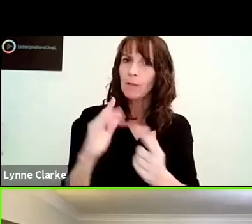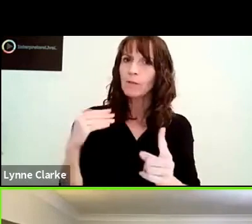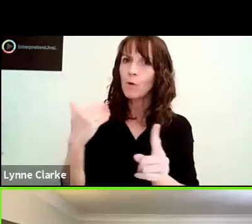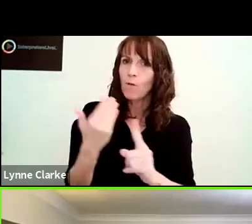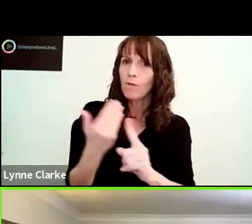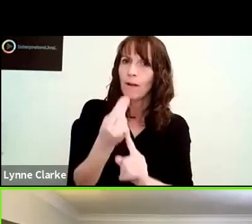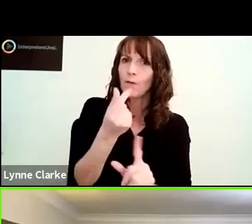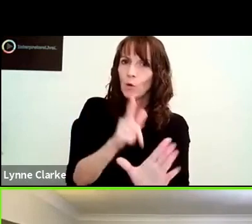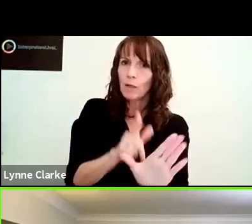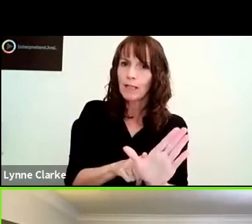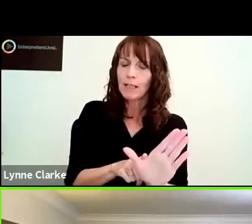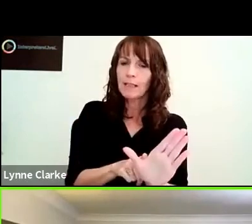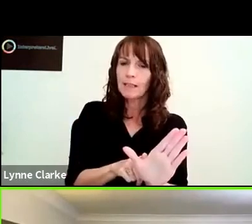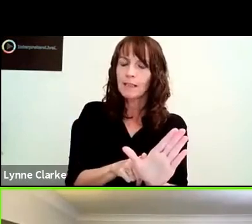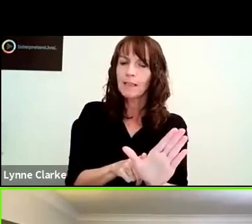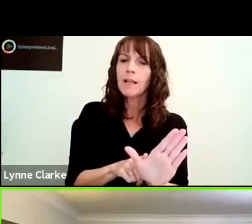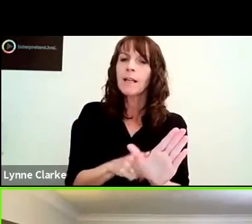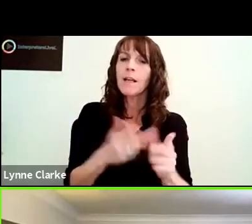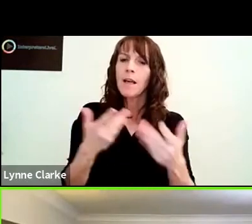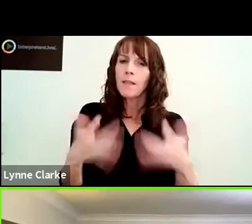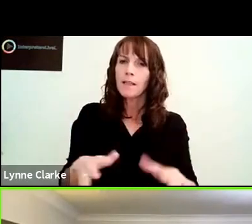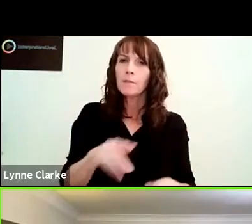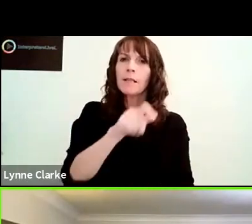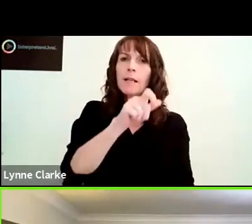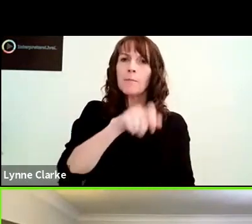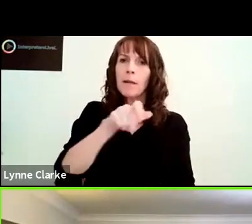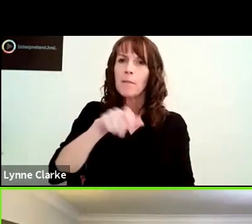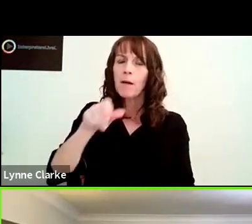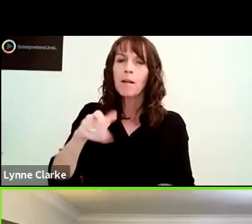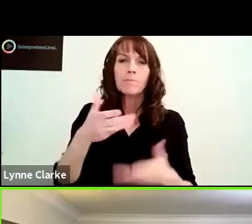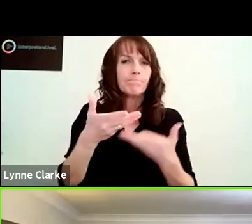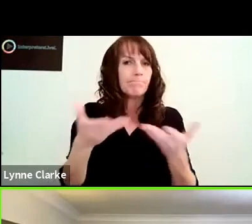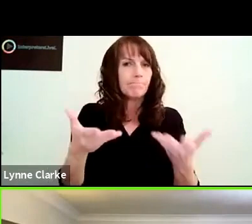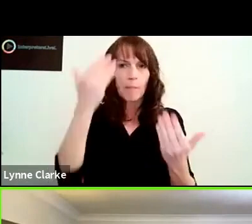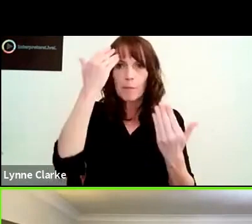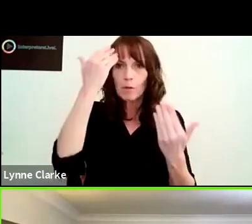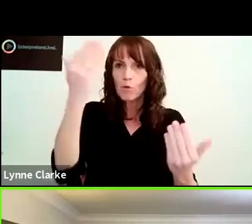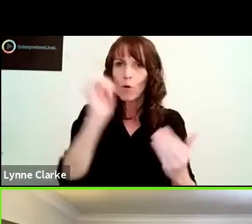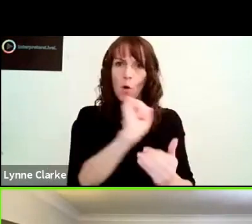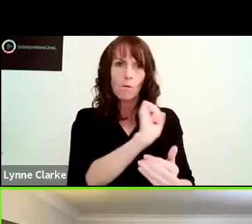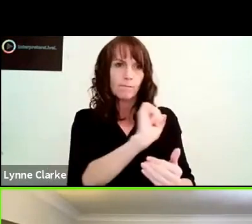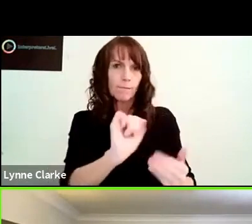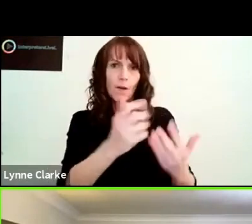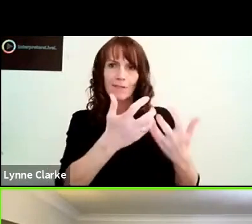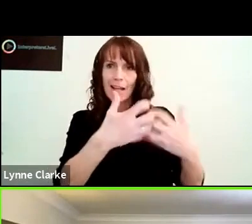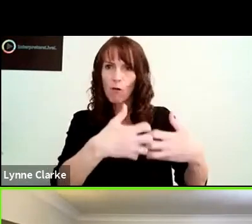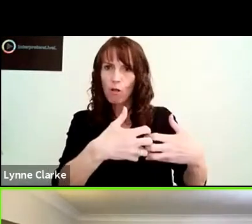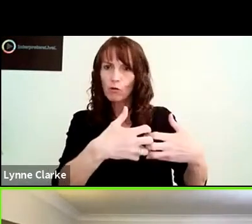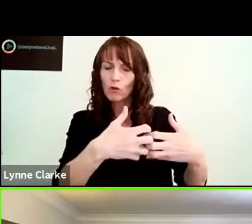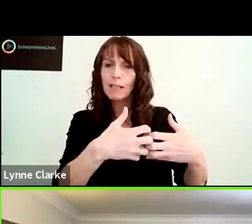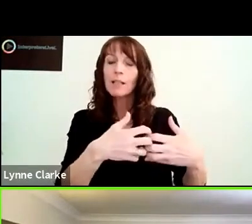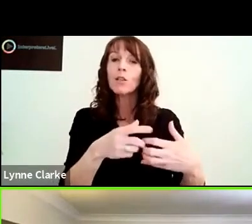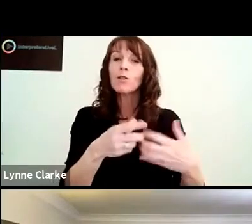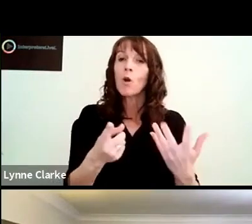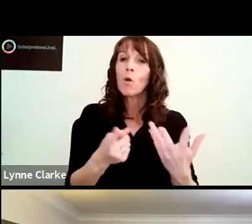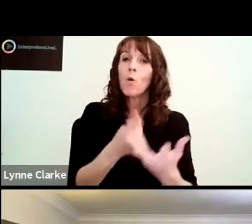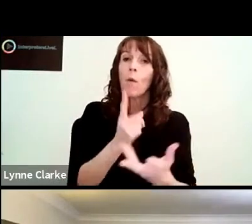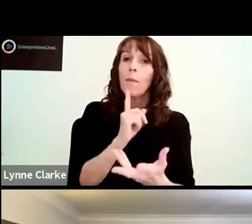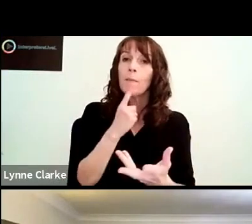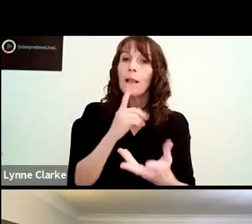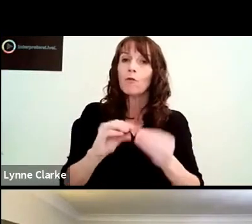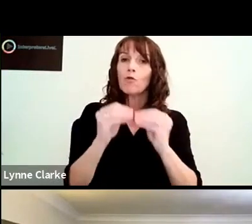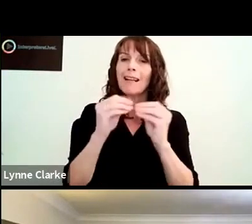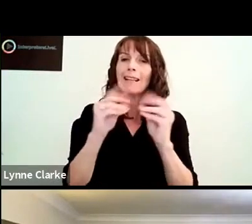have been people have been unaware of the technologies, and so people have created these